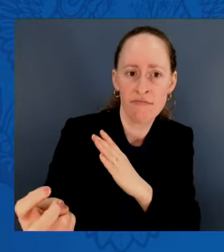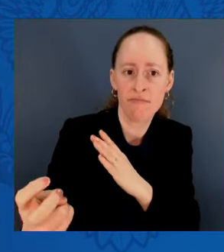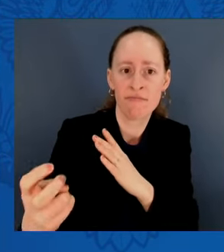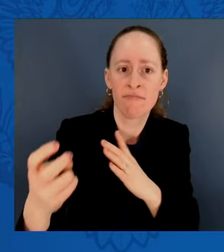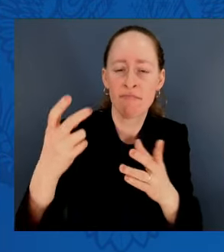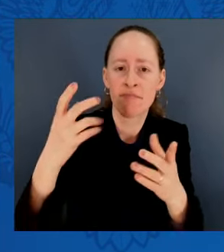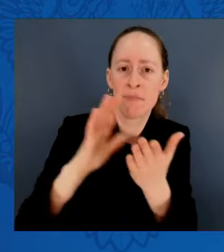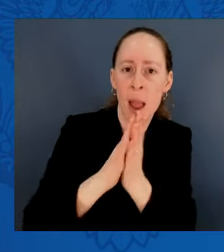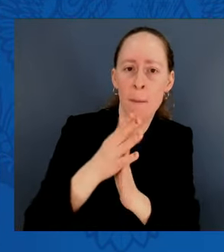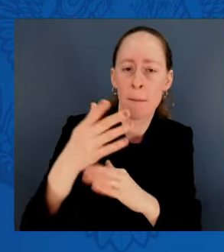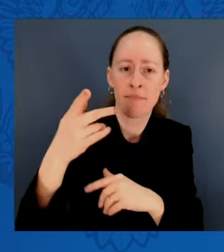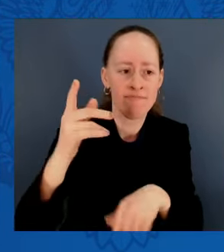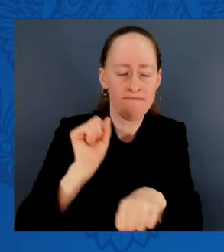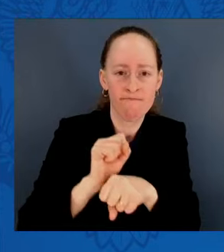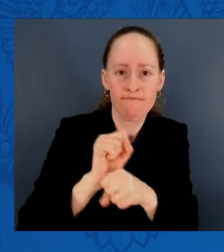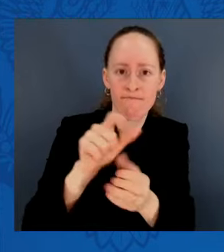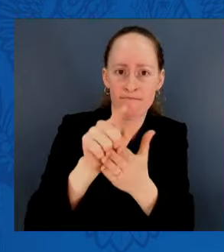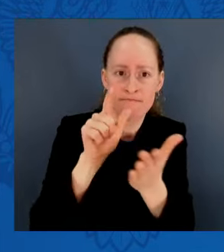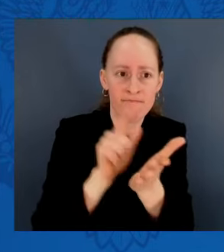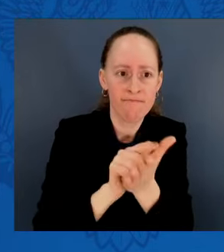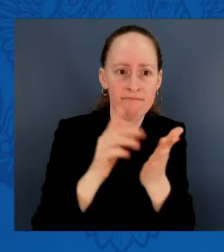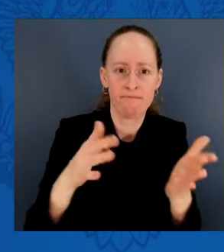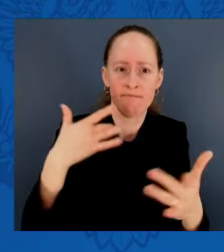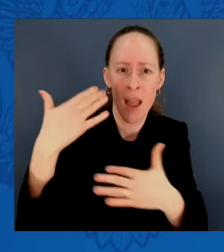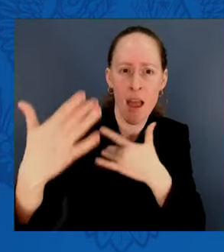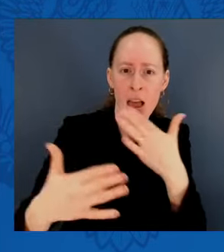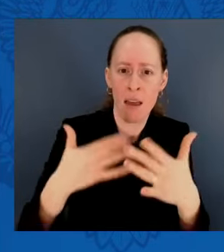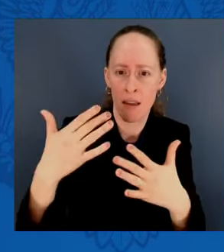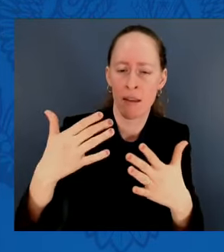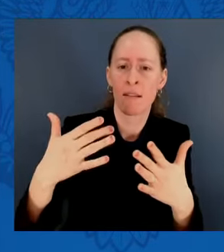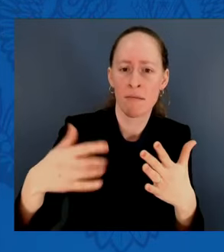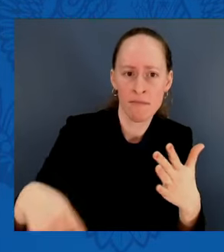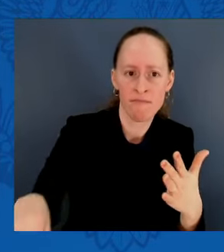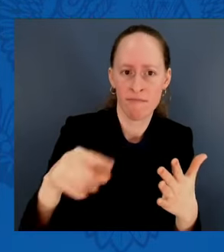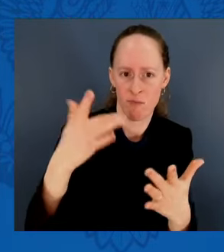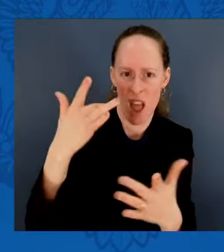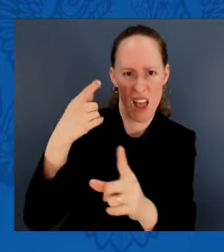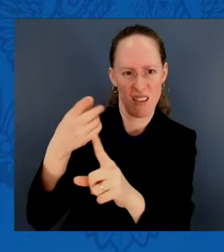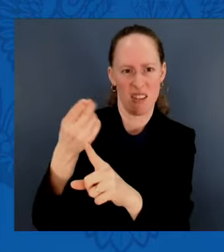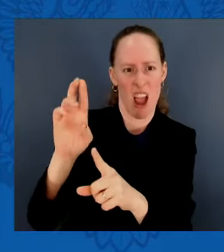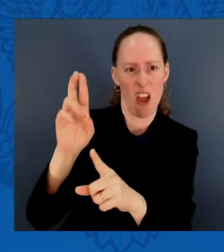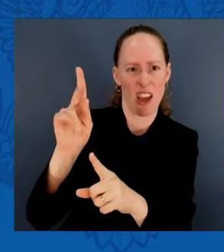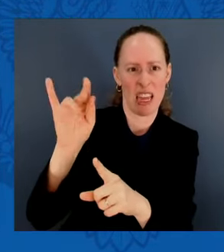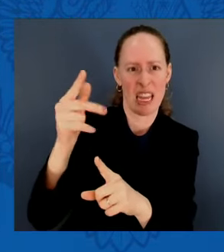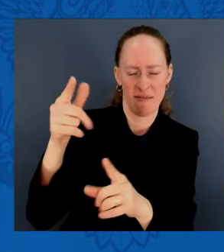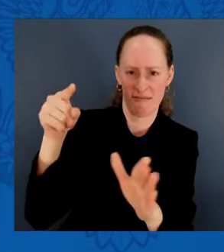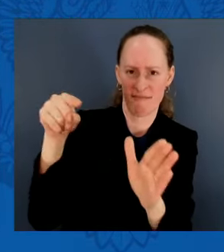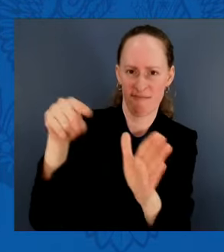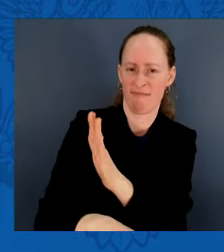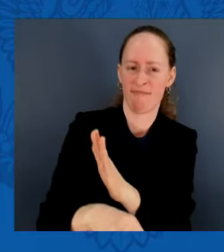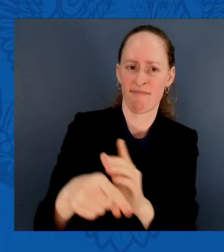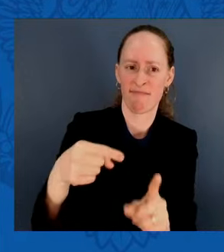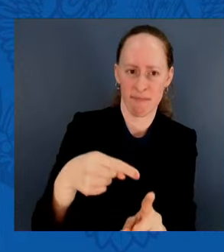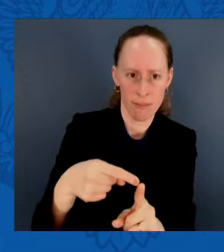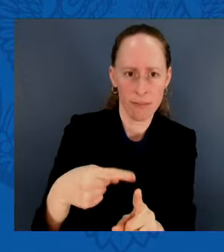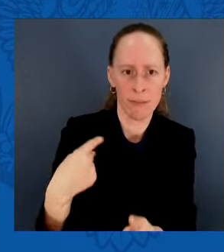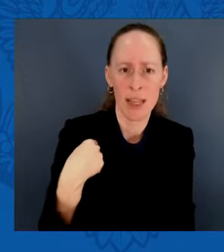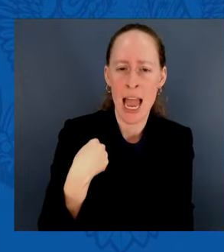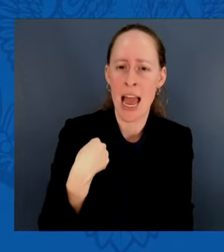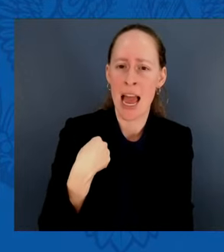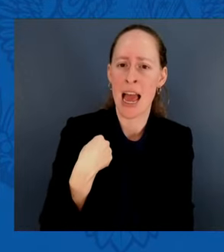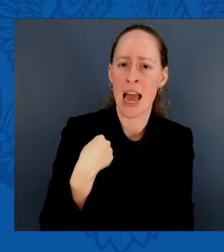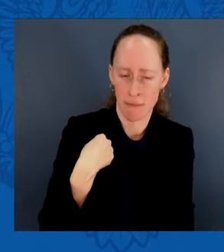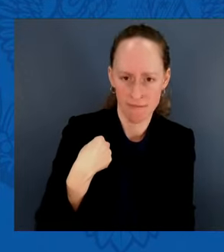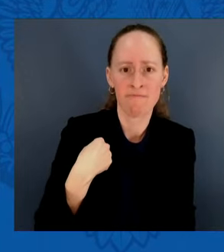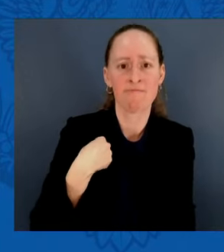And I became a county councilman almost by accident. I got elected to the United States Senate when I had no intention of